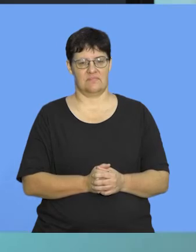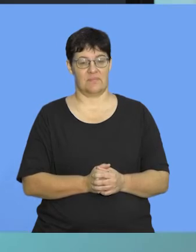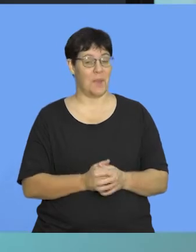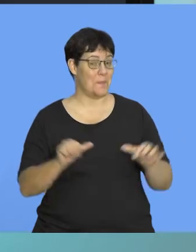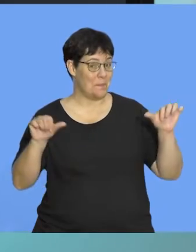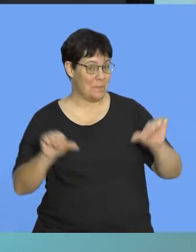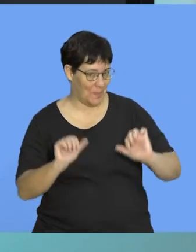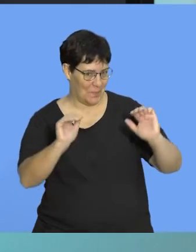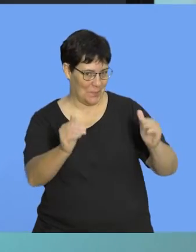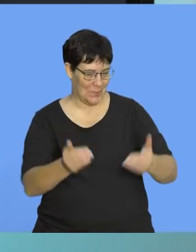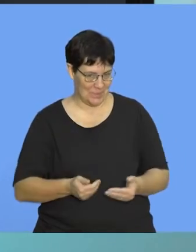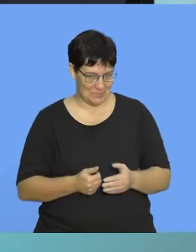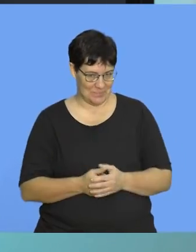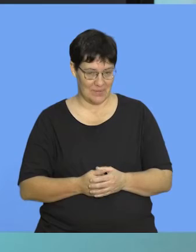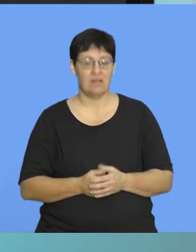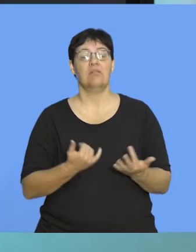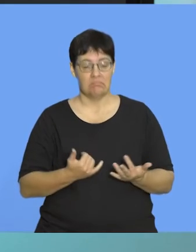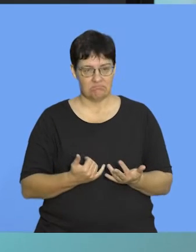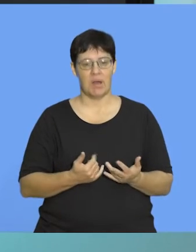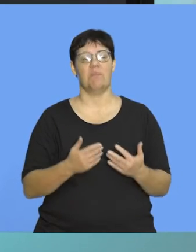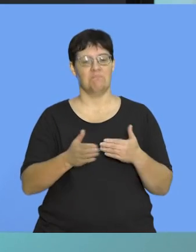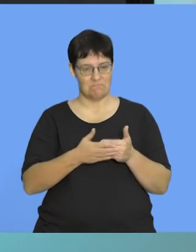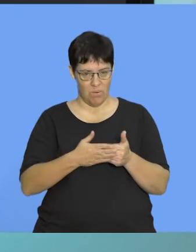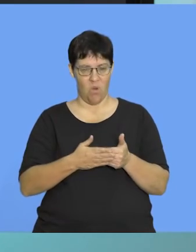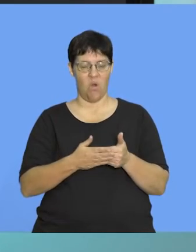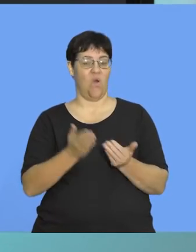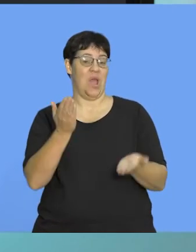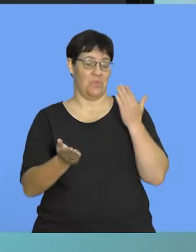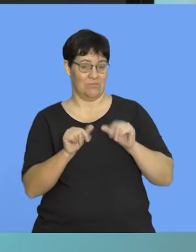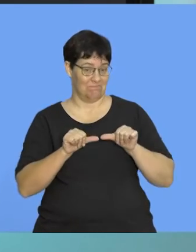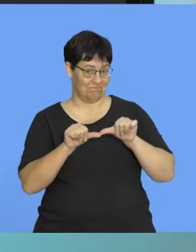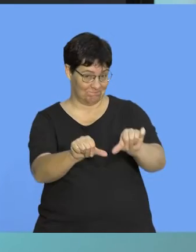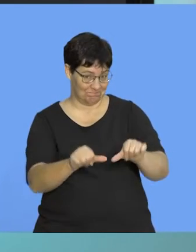Welcome back. We're going to go straight back into doing some more equations.